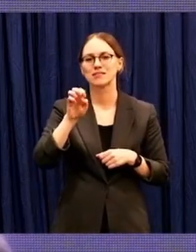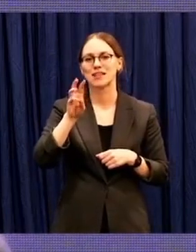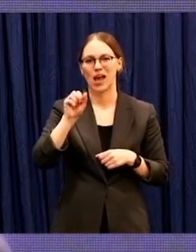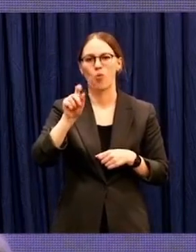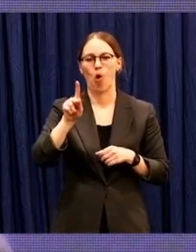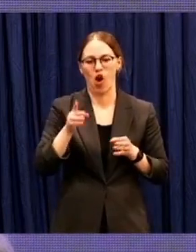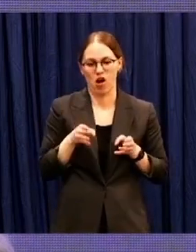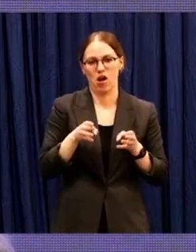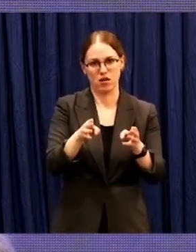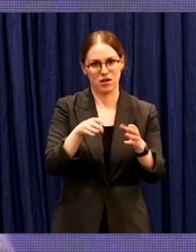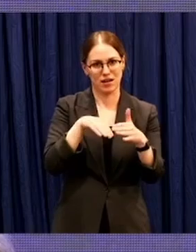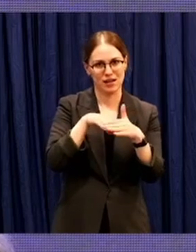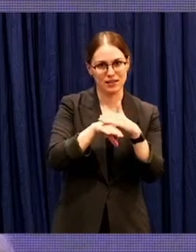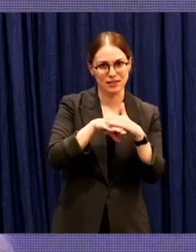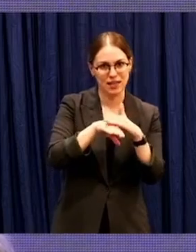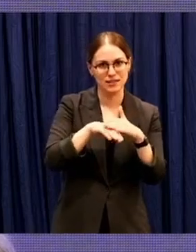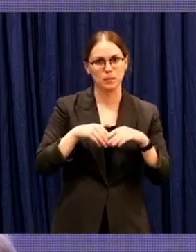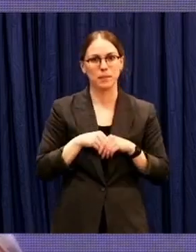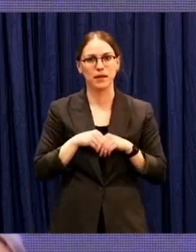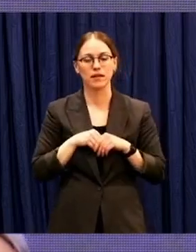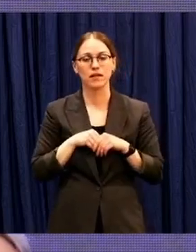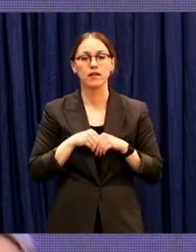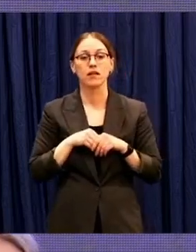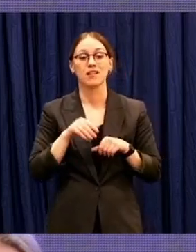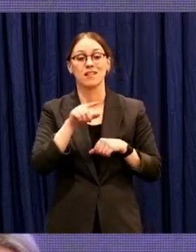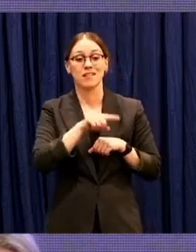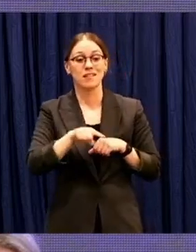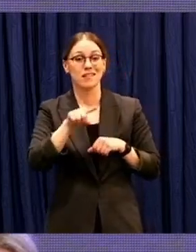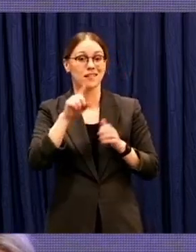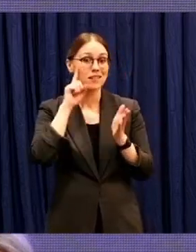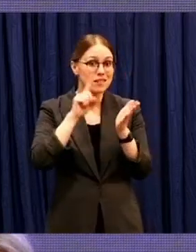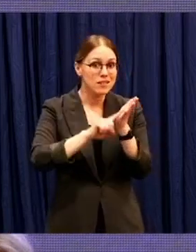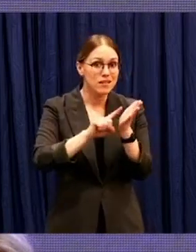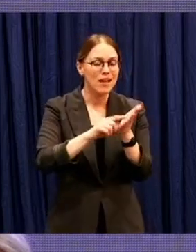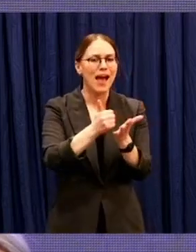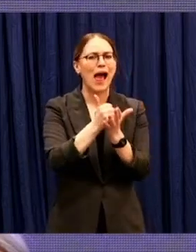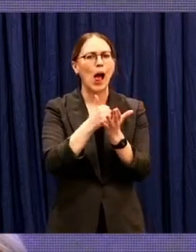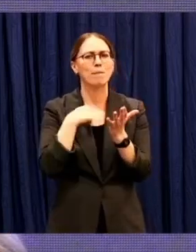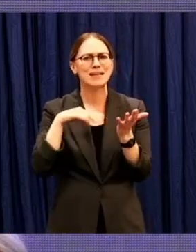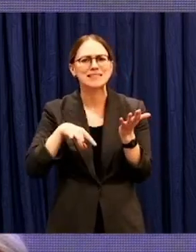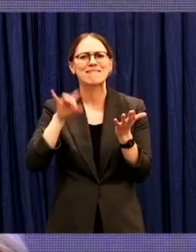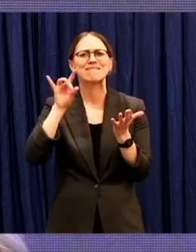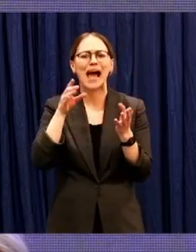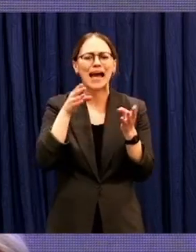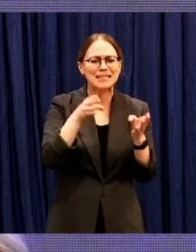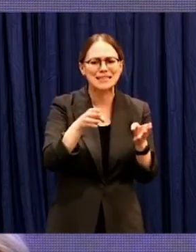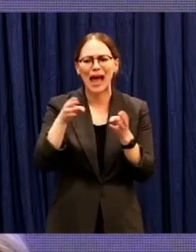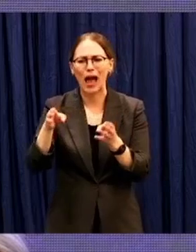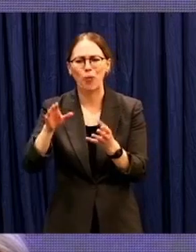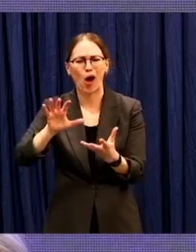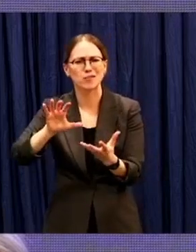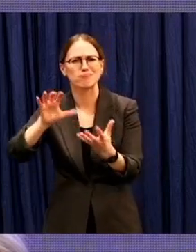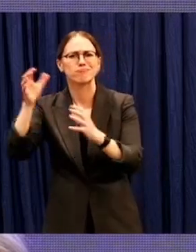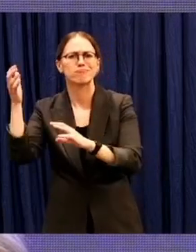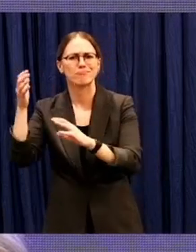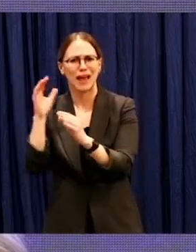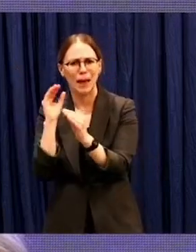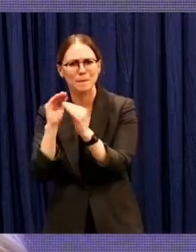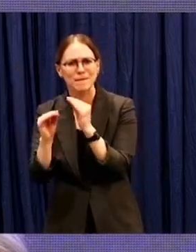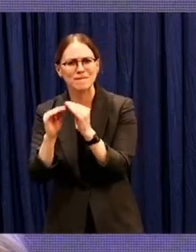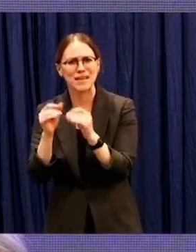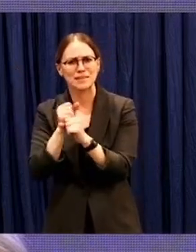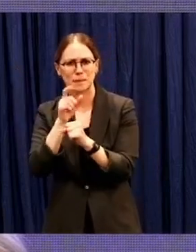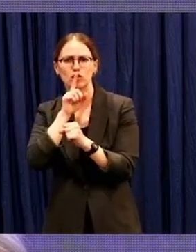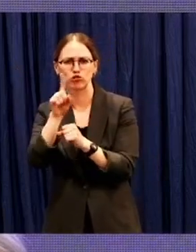about where everyone walks can help us identify which sidewalks are broken and need to be fixed so that we can better repair